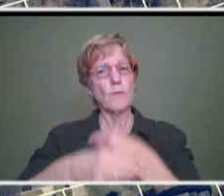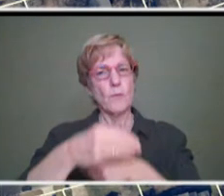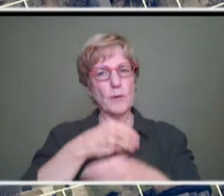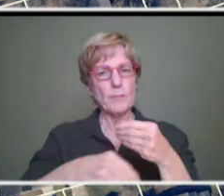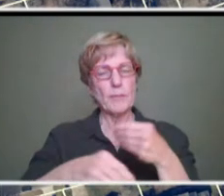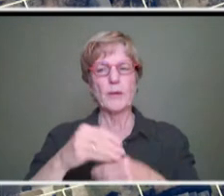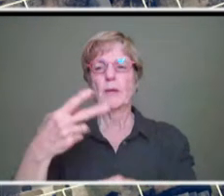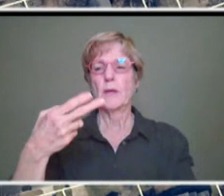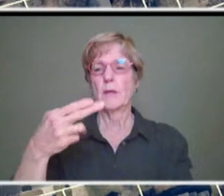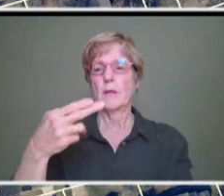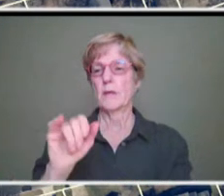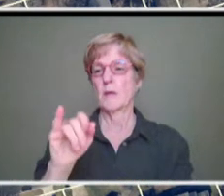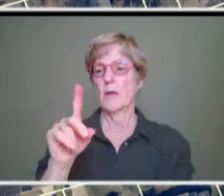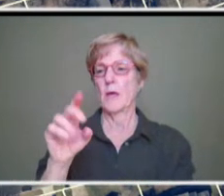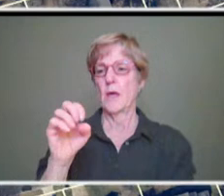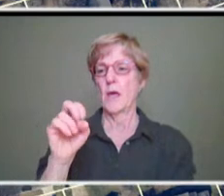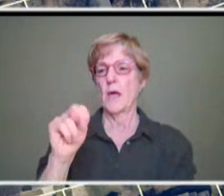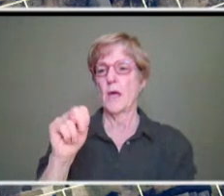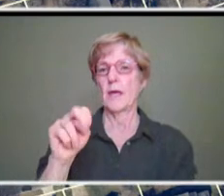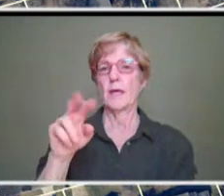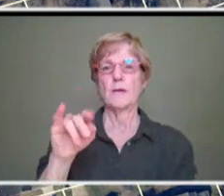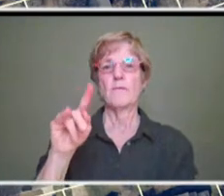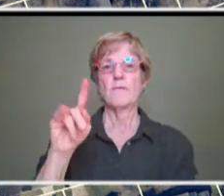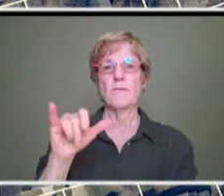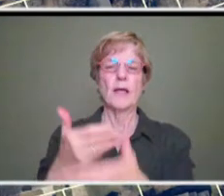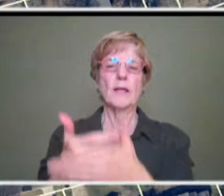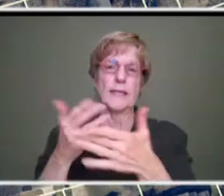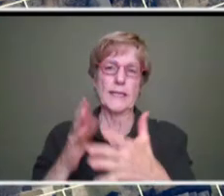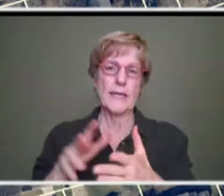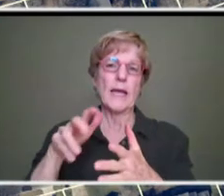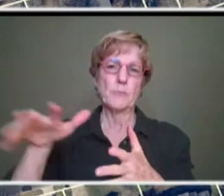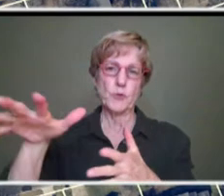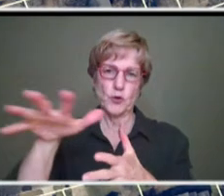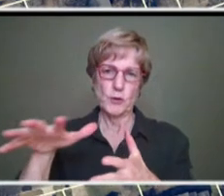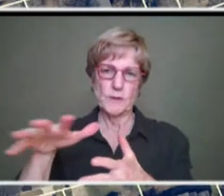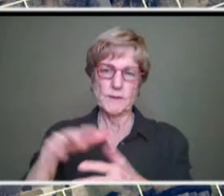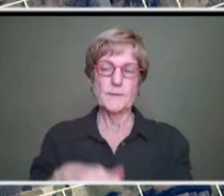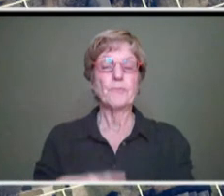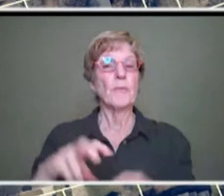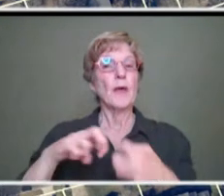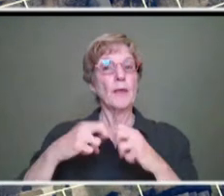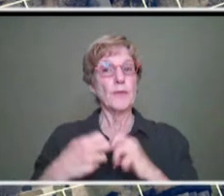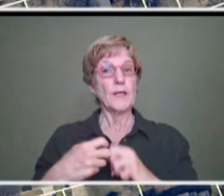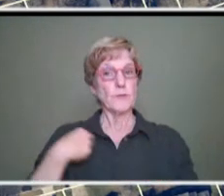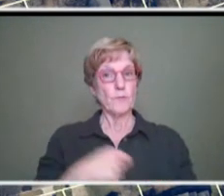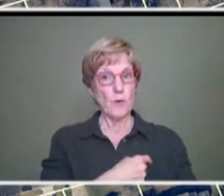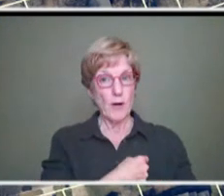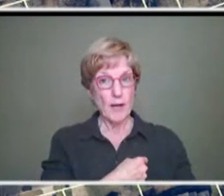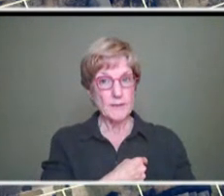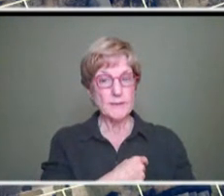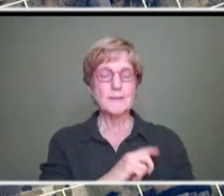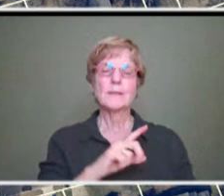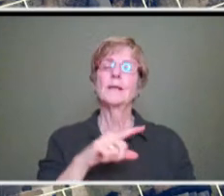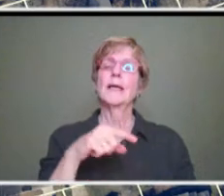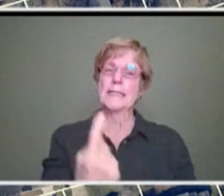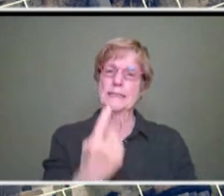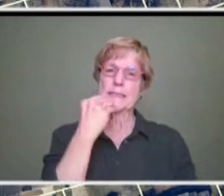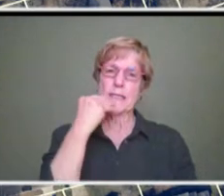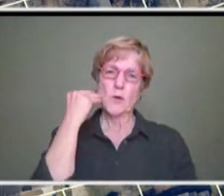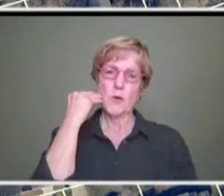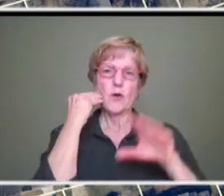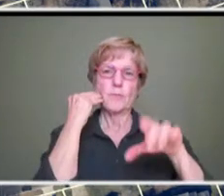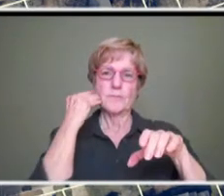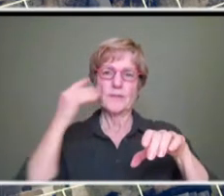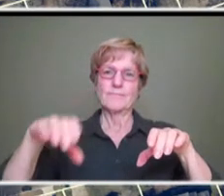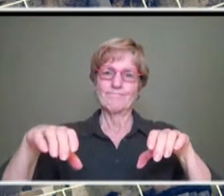Hidden Valley neighborhood and we're certainly happy to do those the issue that's the problem for us would be doing single family homes here I think that would be a